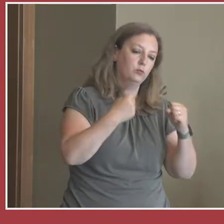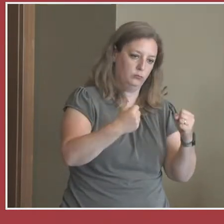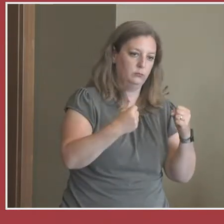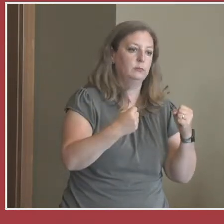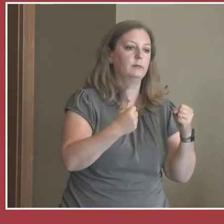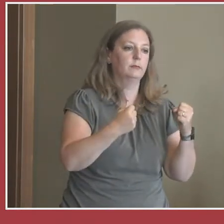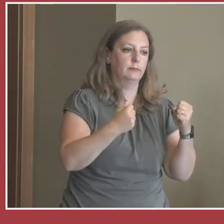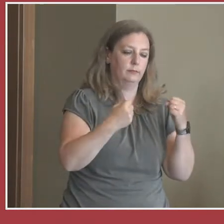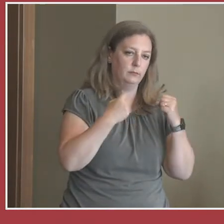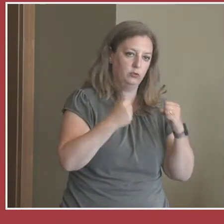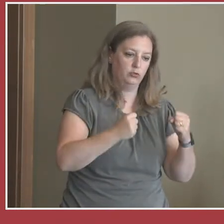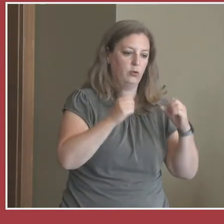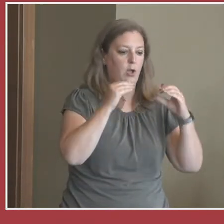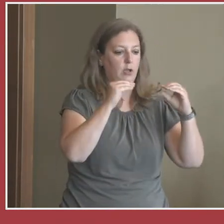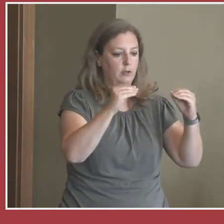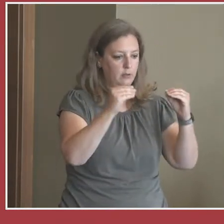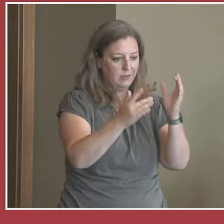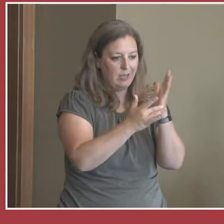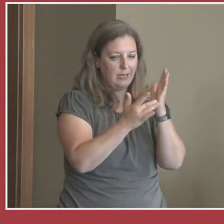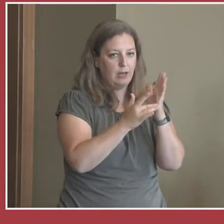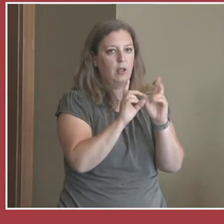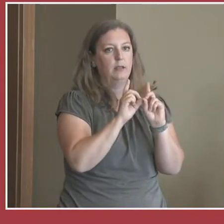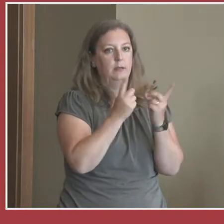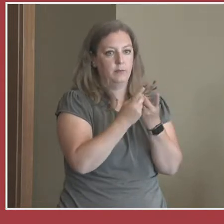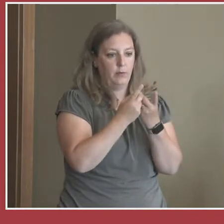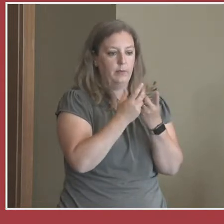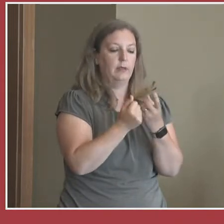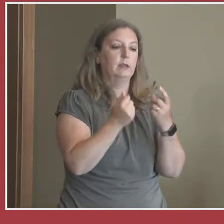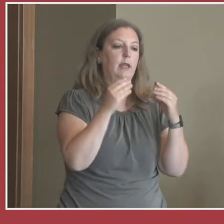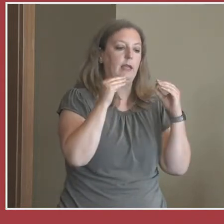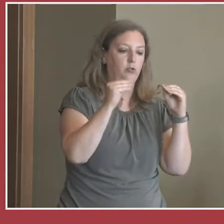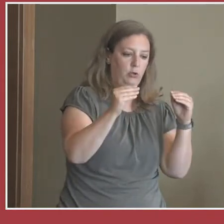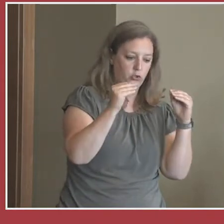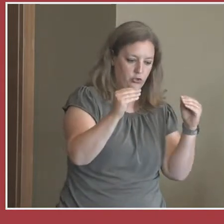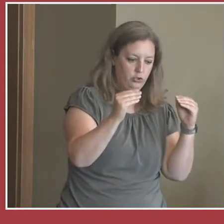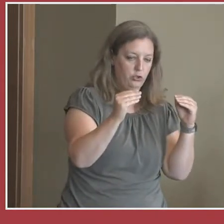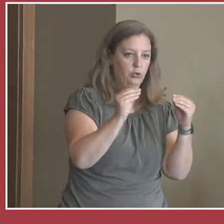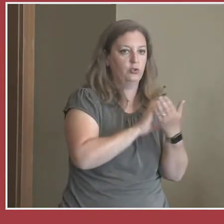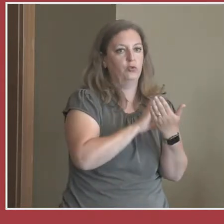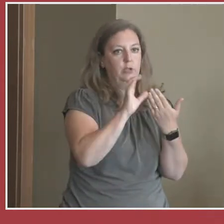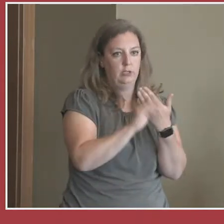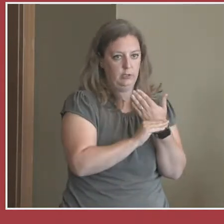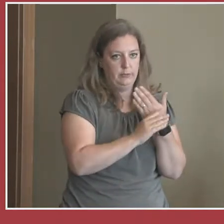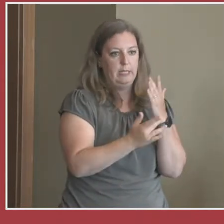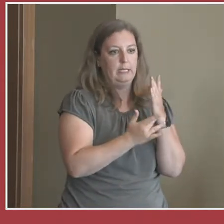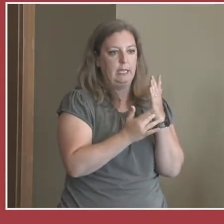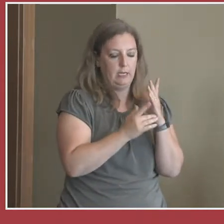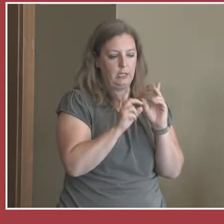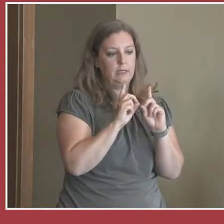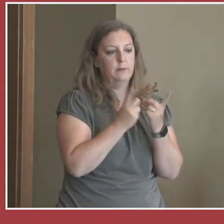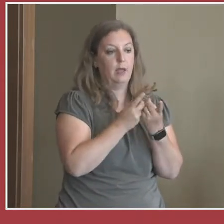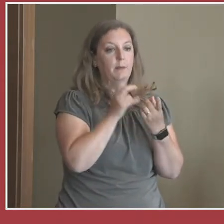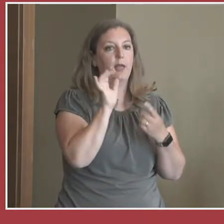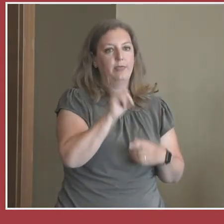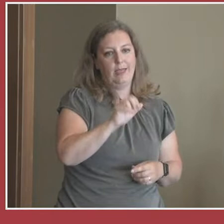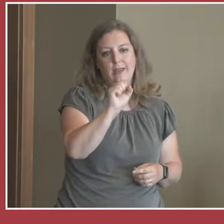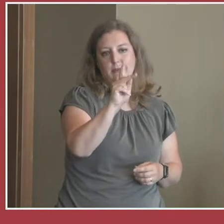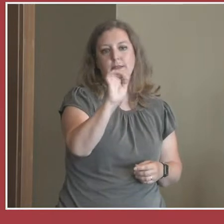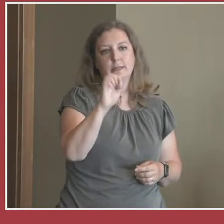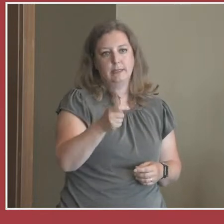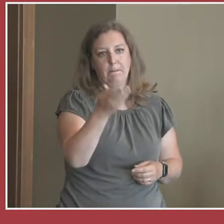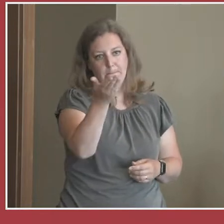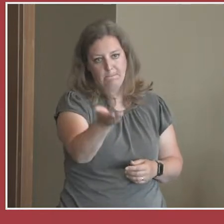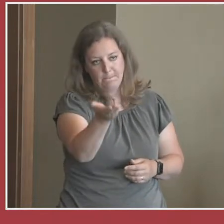strong instructional technology department and instructional curriculum and technology department, and that was Skip's